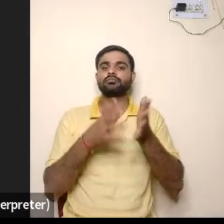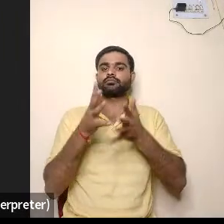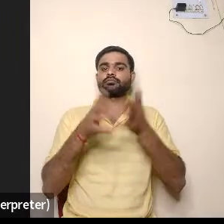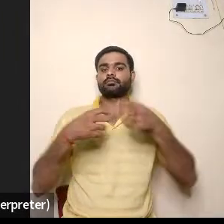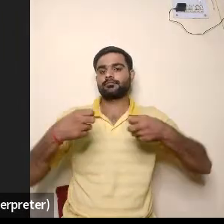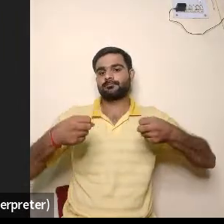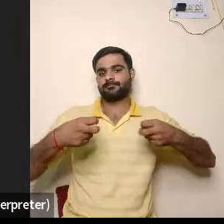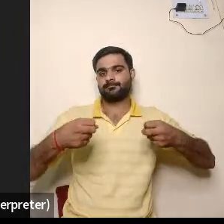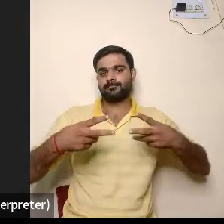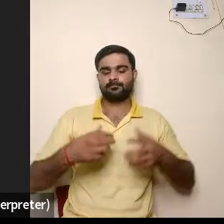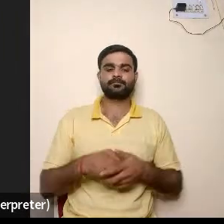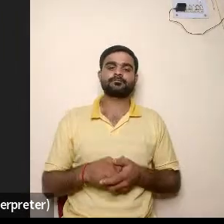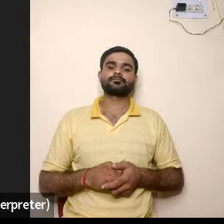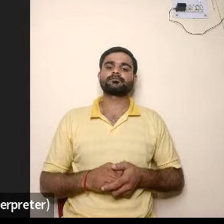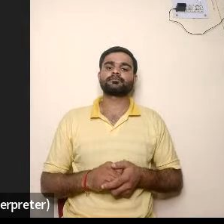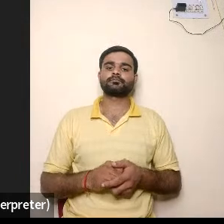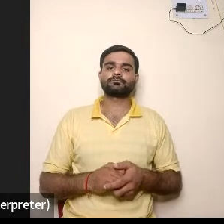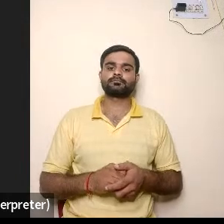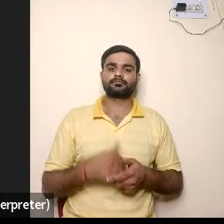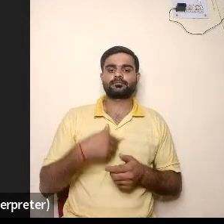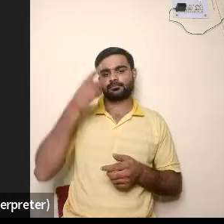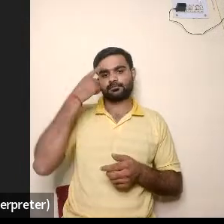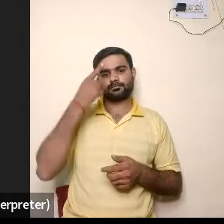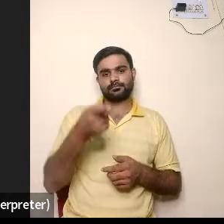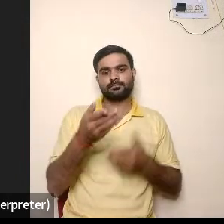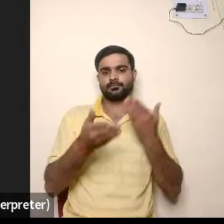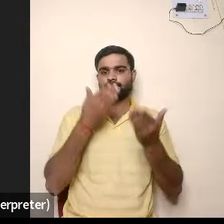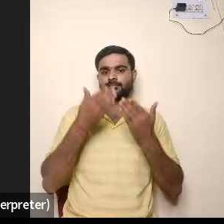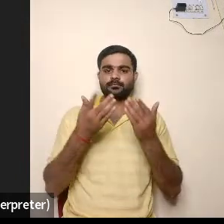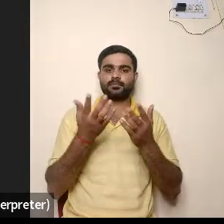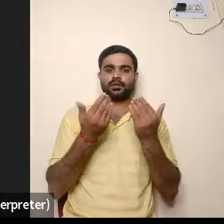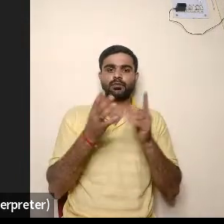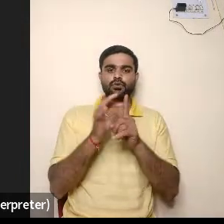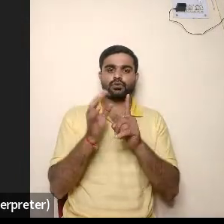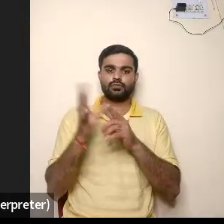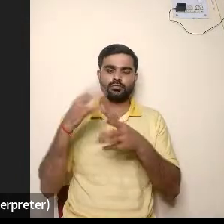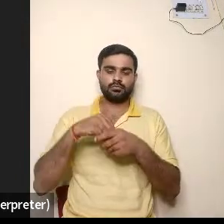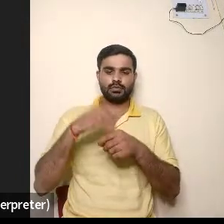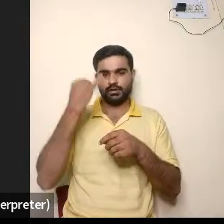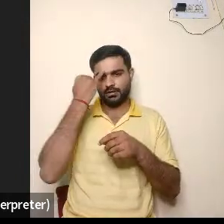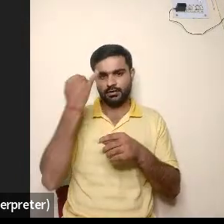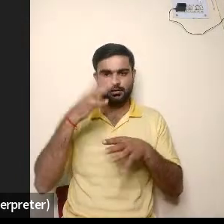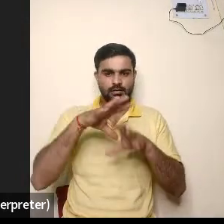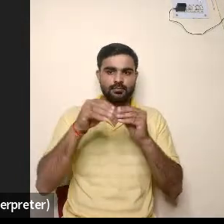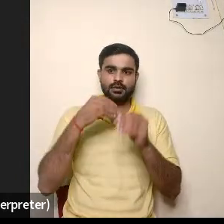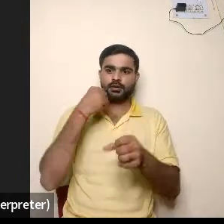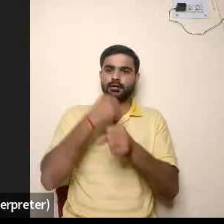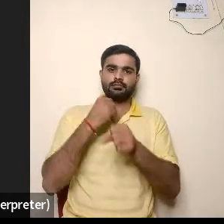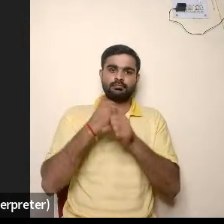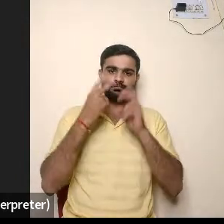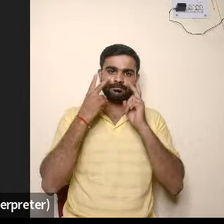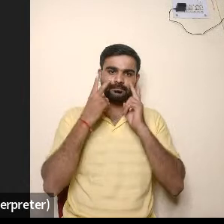subtitling. And I think that could be a possible idea also the government could look at,